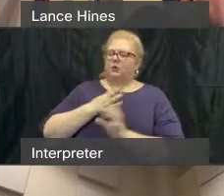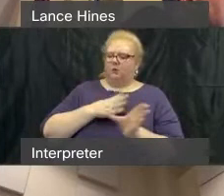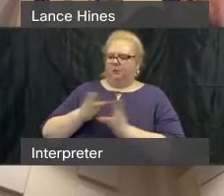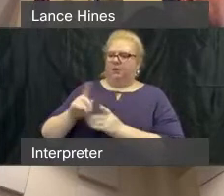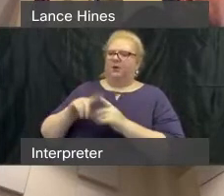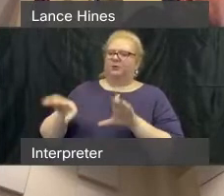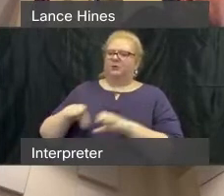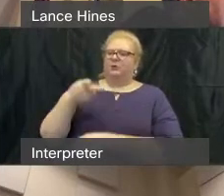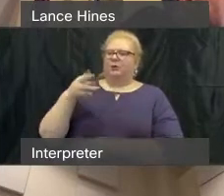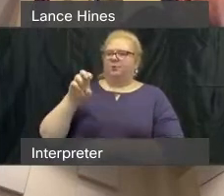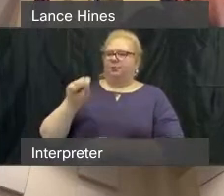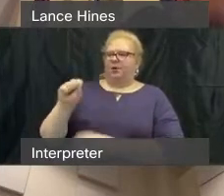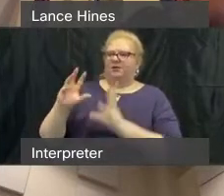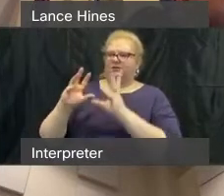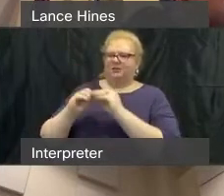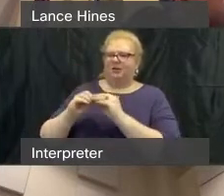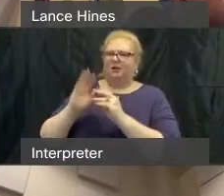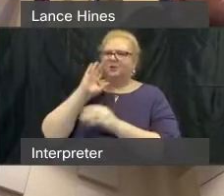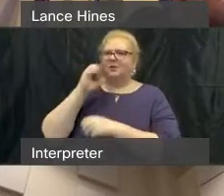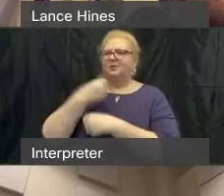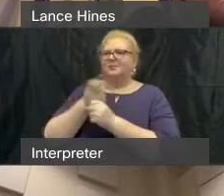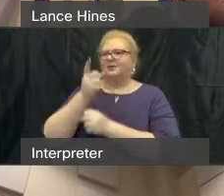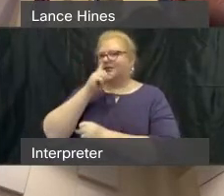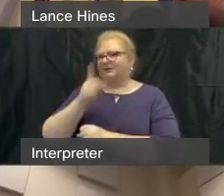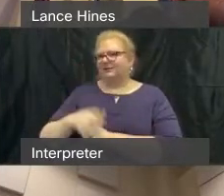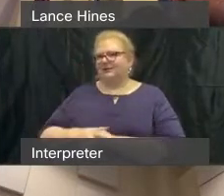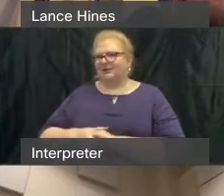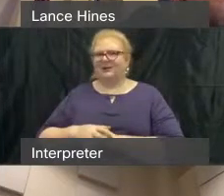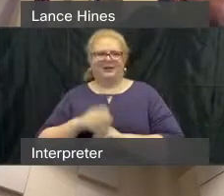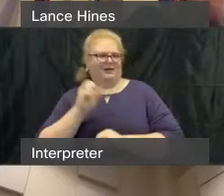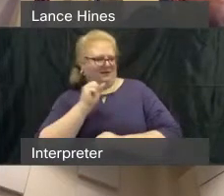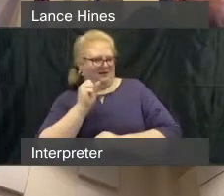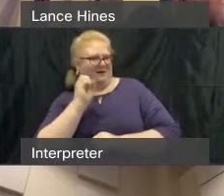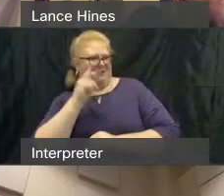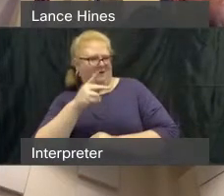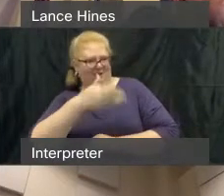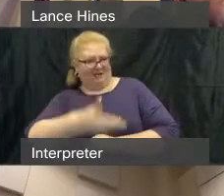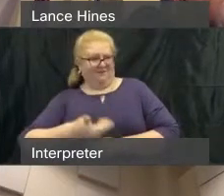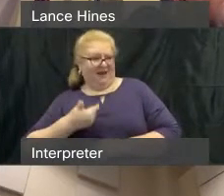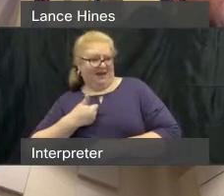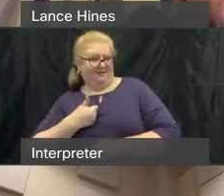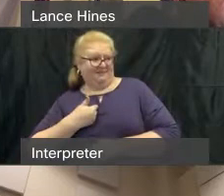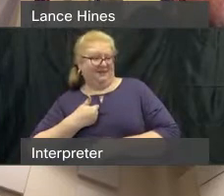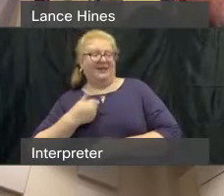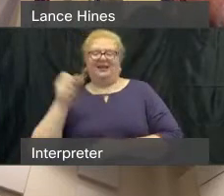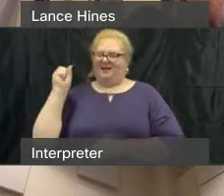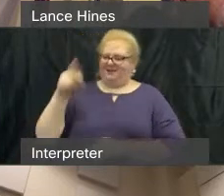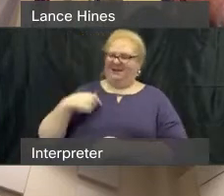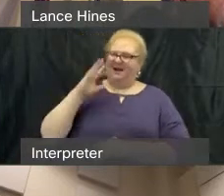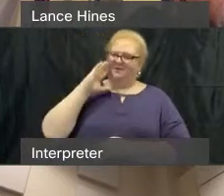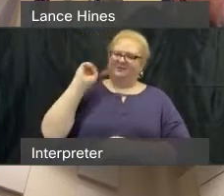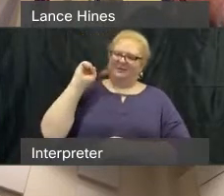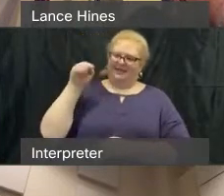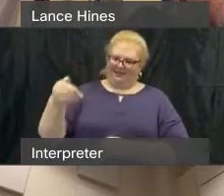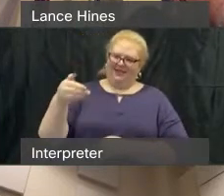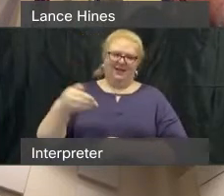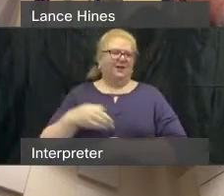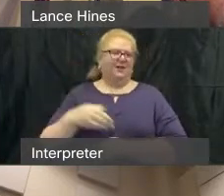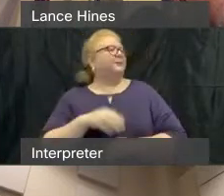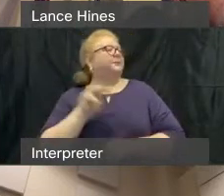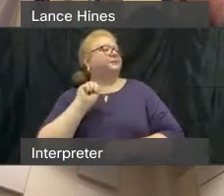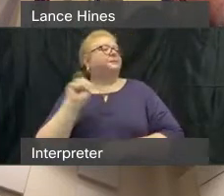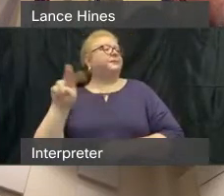definitely make sure we invite you. You going to invite me? Yes, ma'am. We'll make sure you're there. Okay, I'll be there. Thank you. And I'll say this, even though